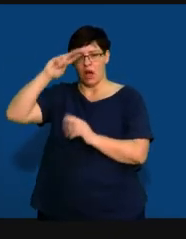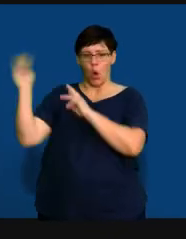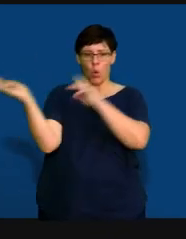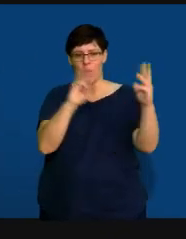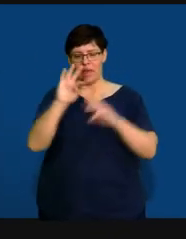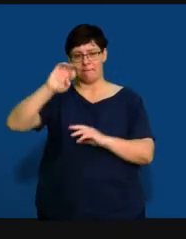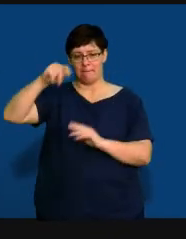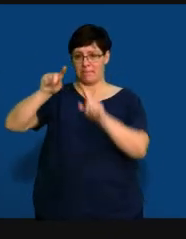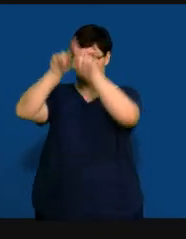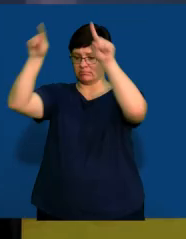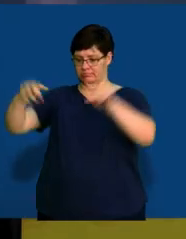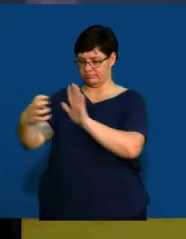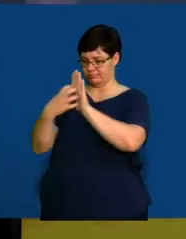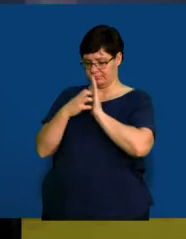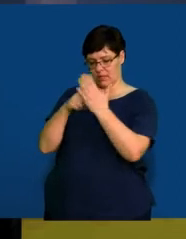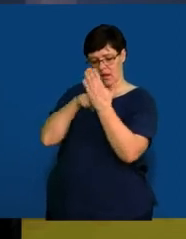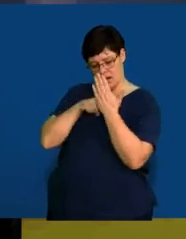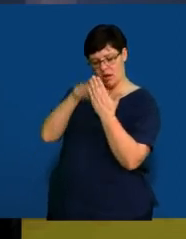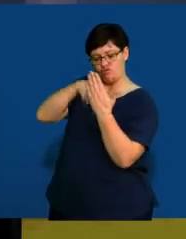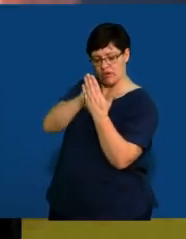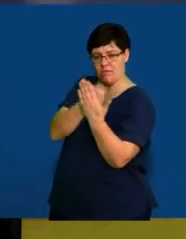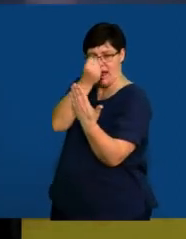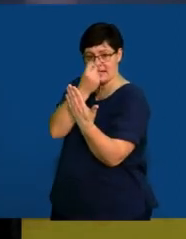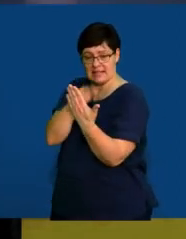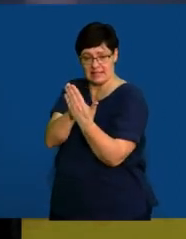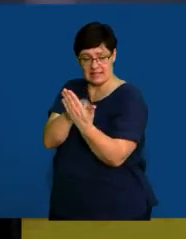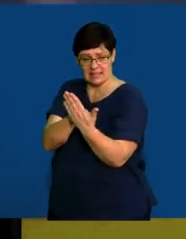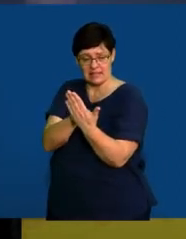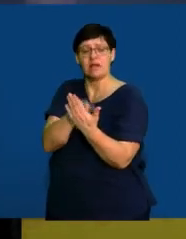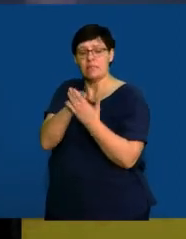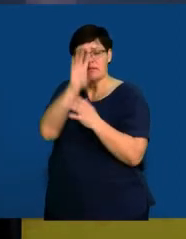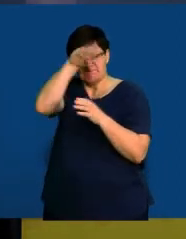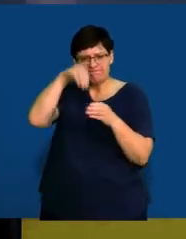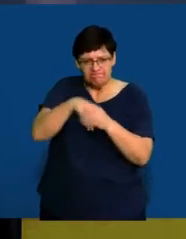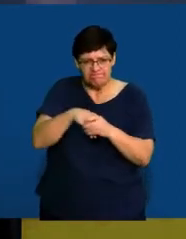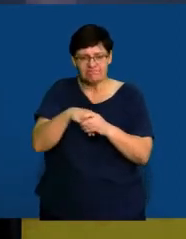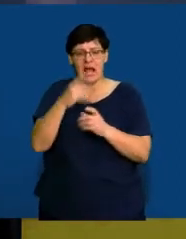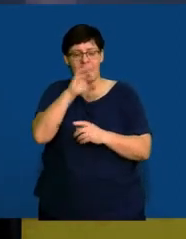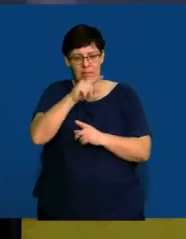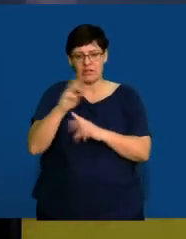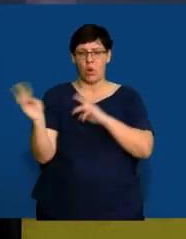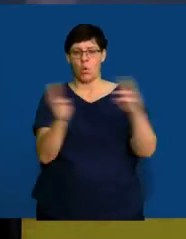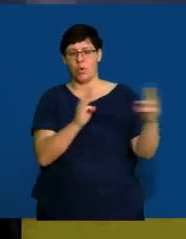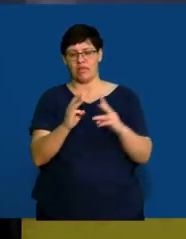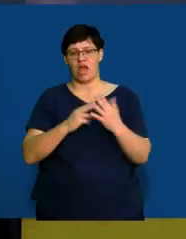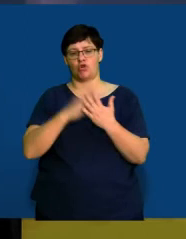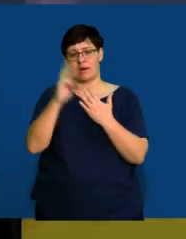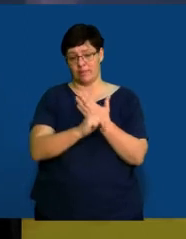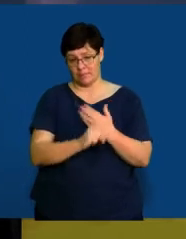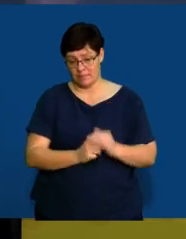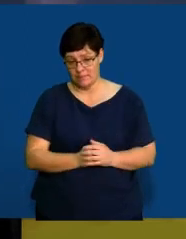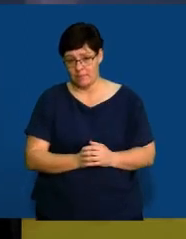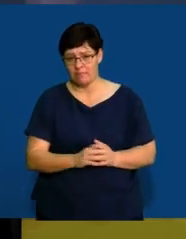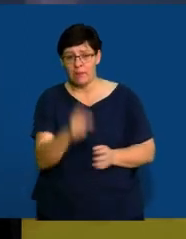When a synoptic map is being examined, it consolidates the entire climate and weather curriculum.